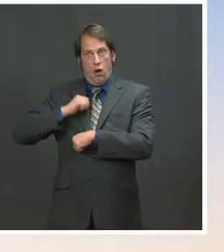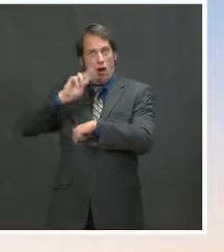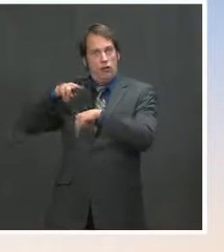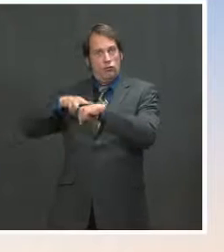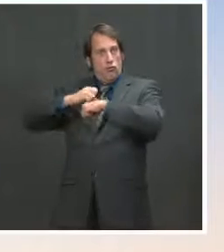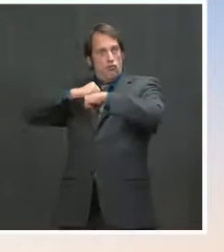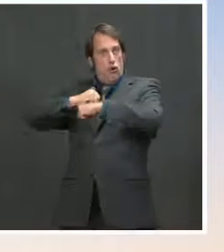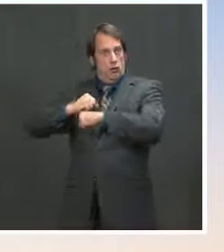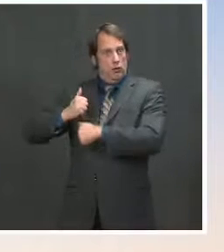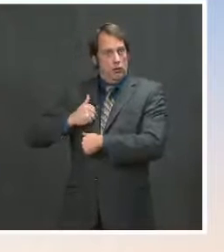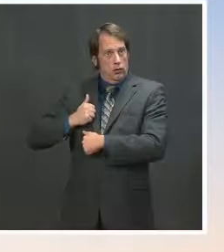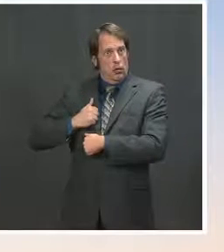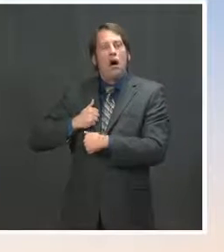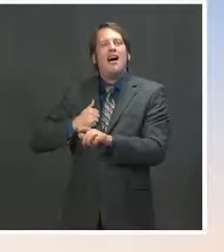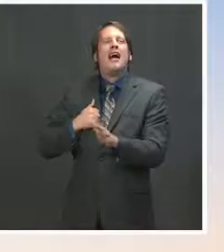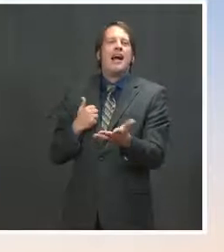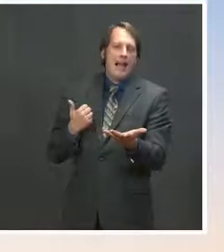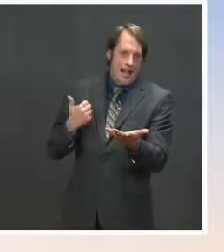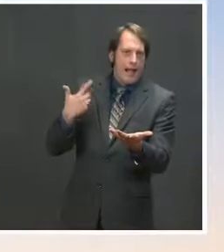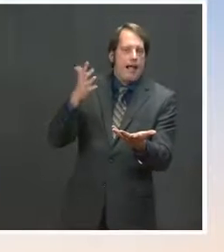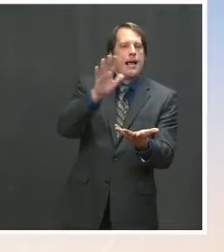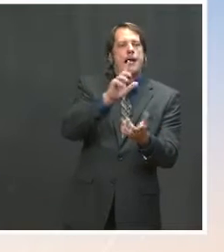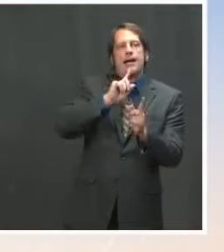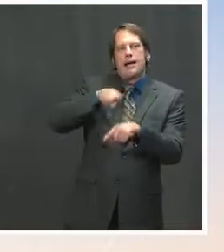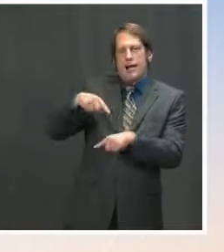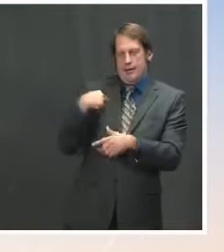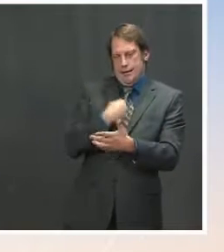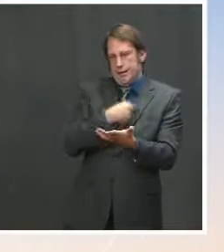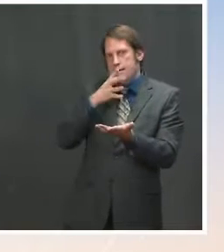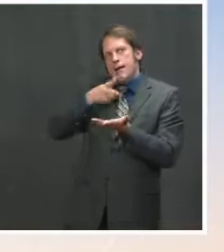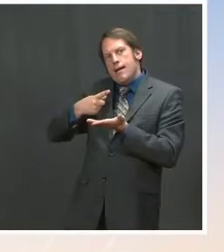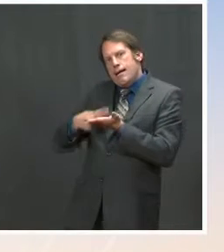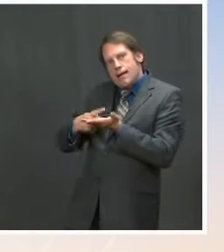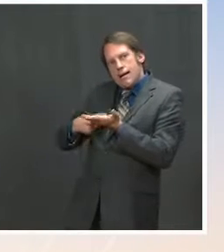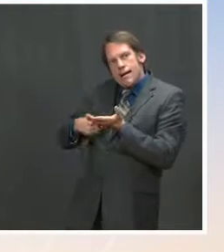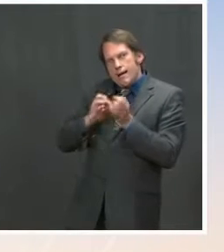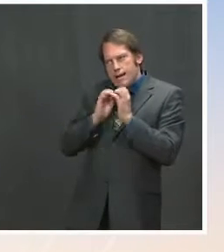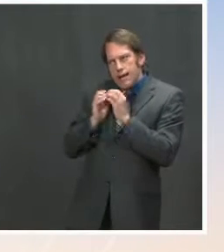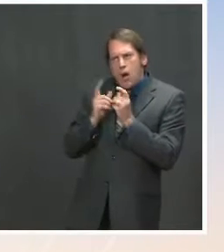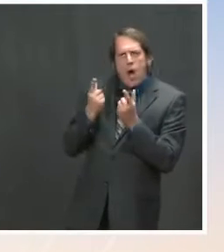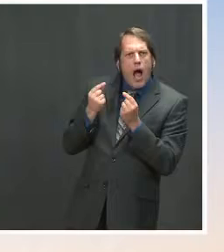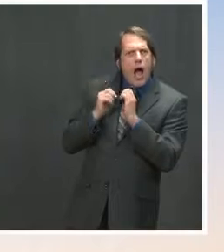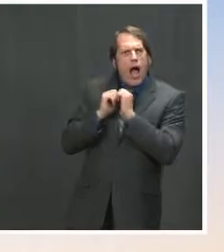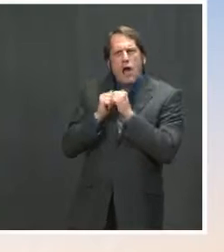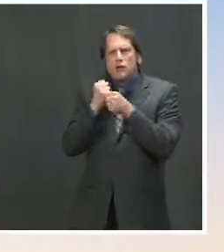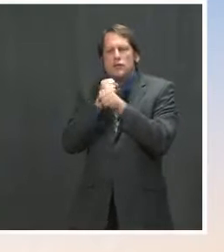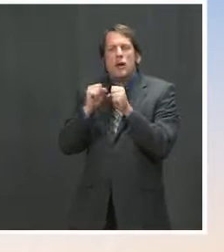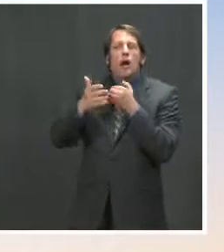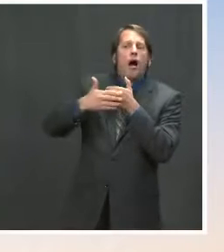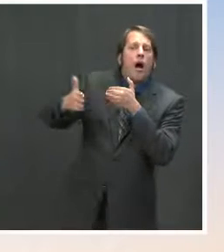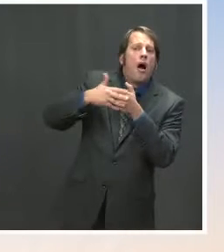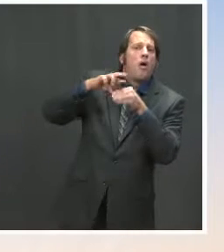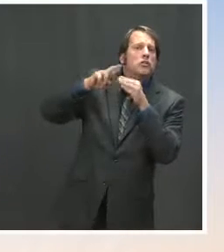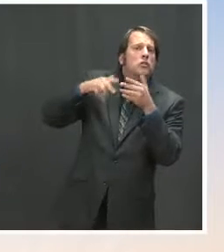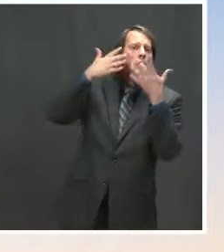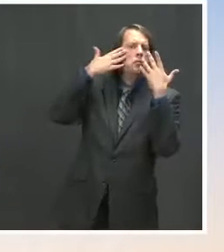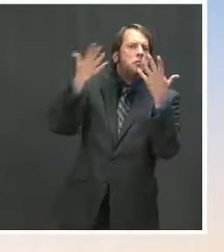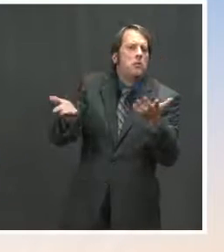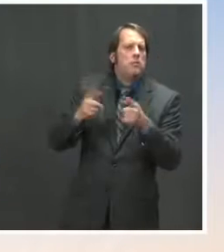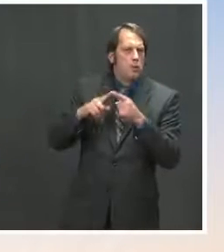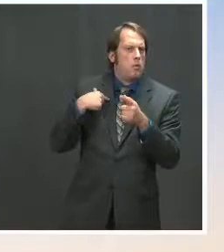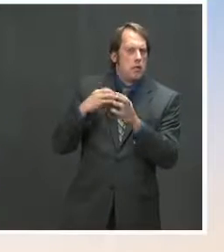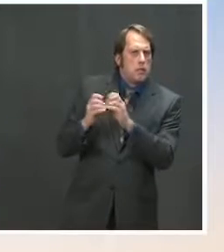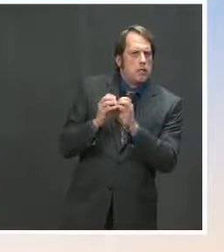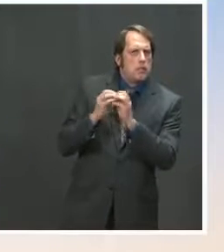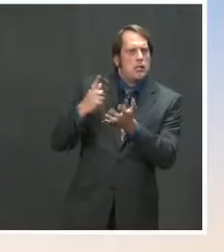conversations about how to ensure that no matter what the outcome, there is a space for peaceful protest. But of course, we'll let